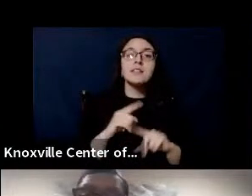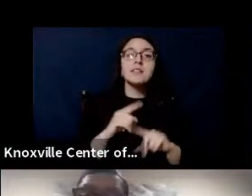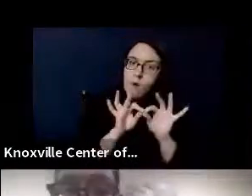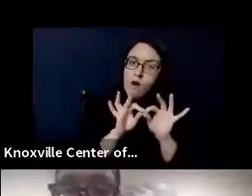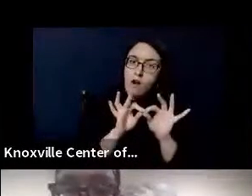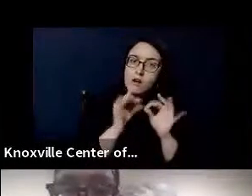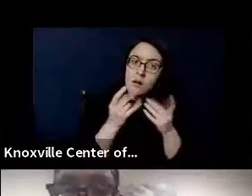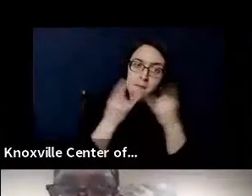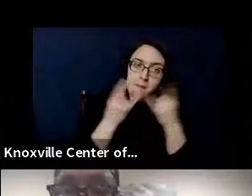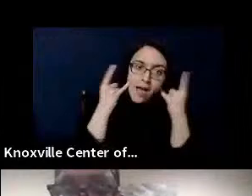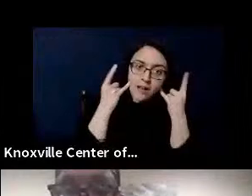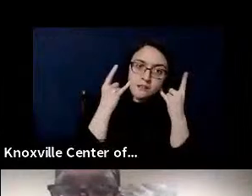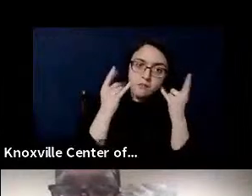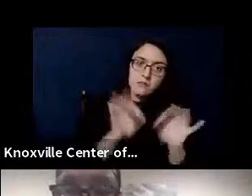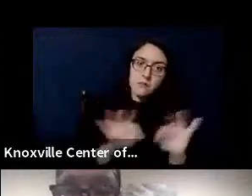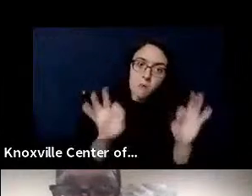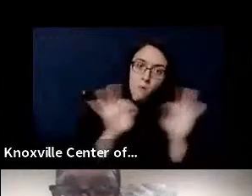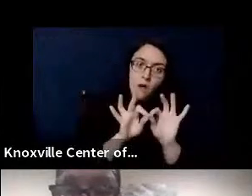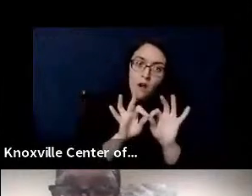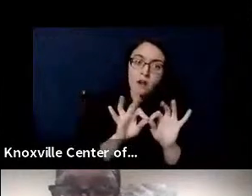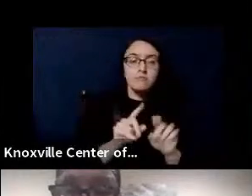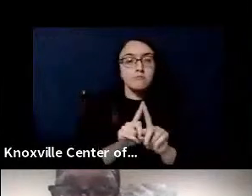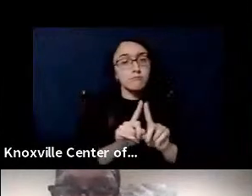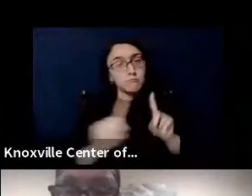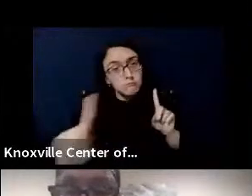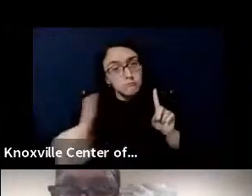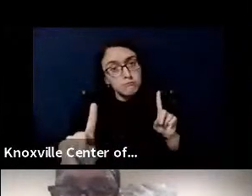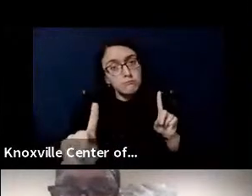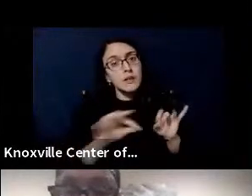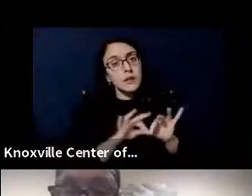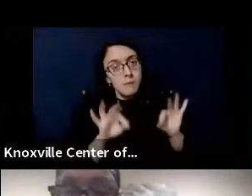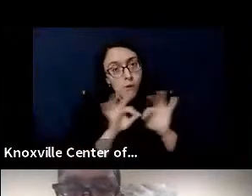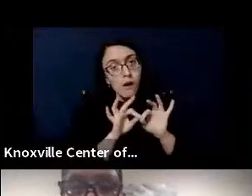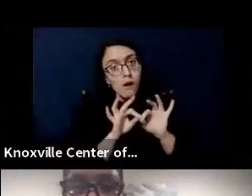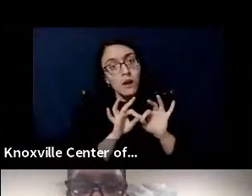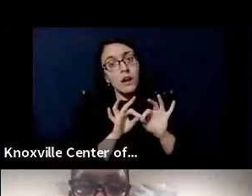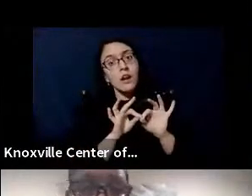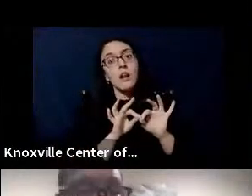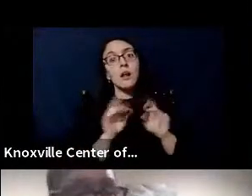squaring, keeping physical distance with people